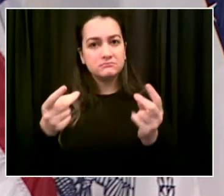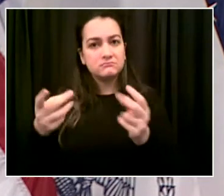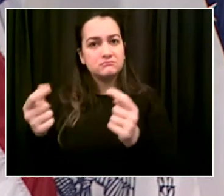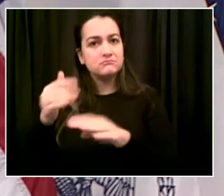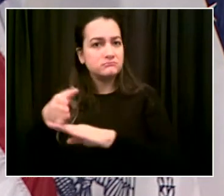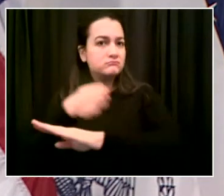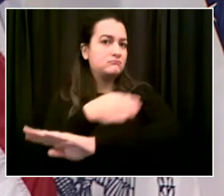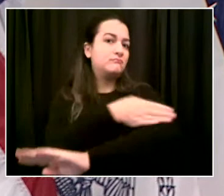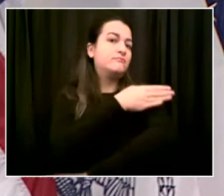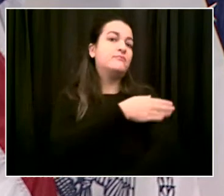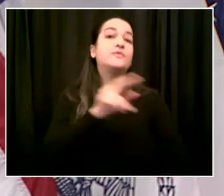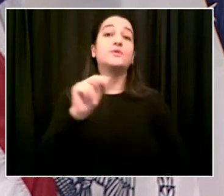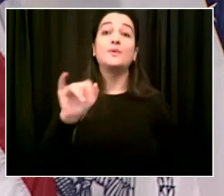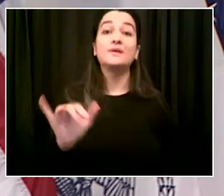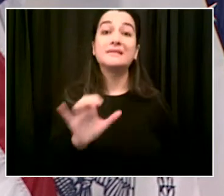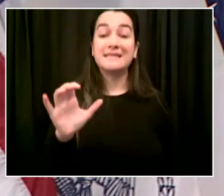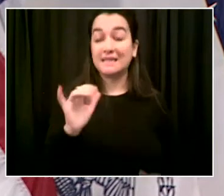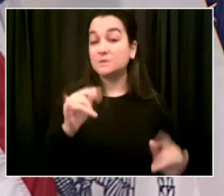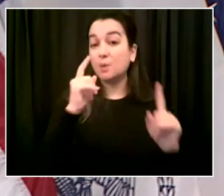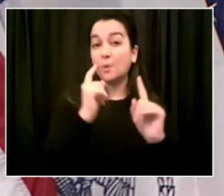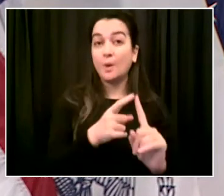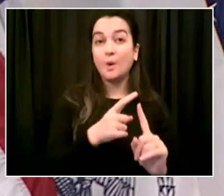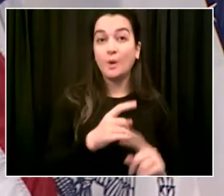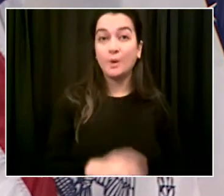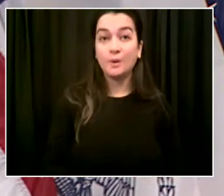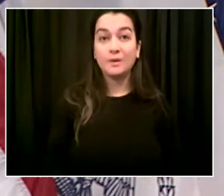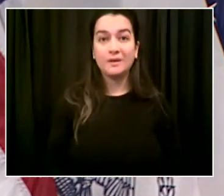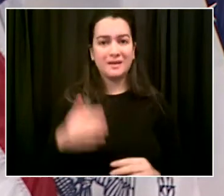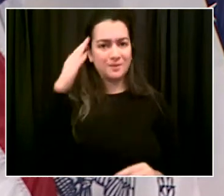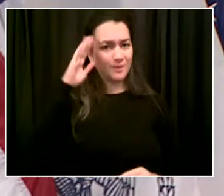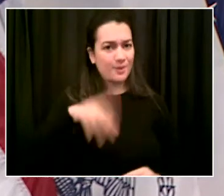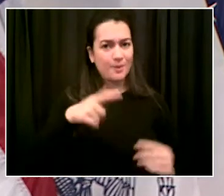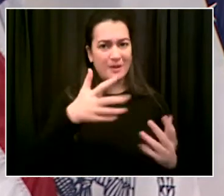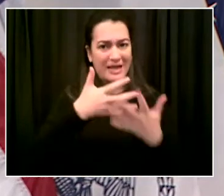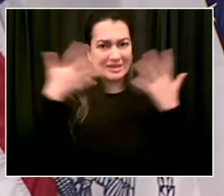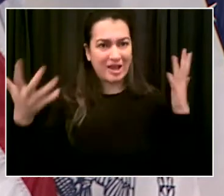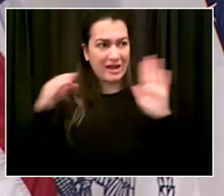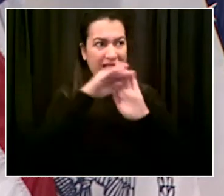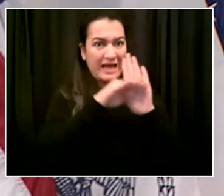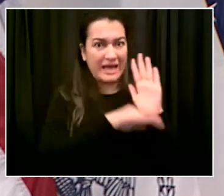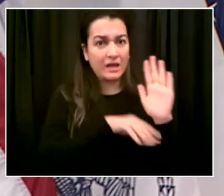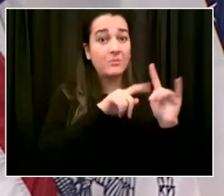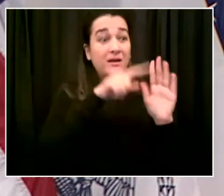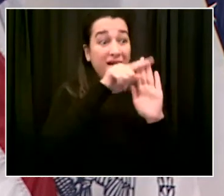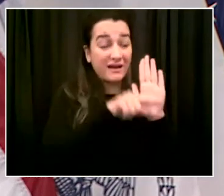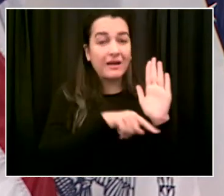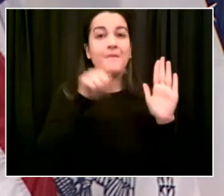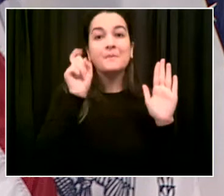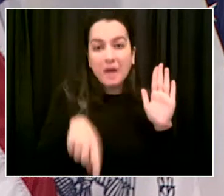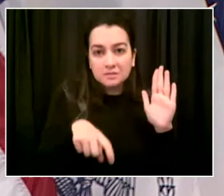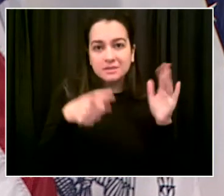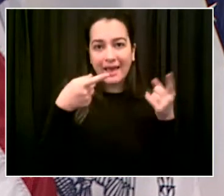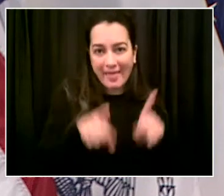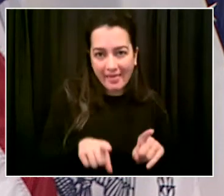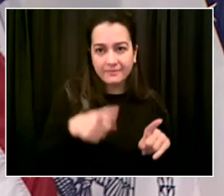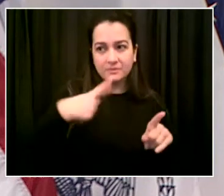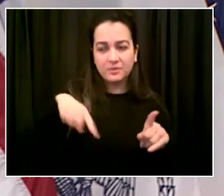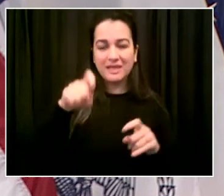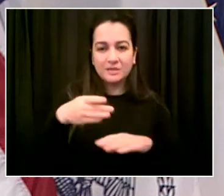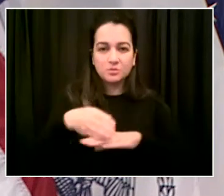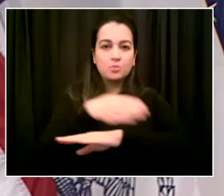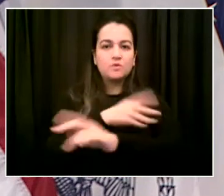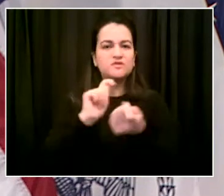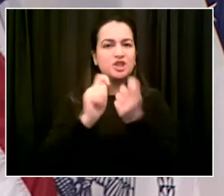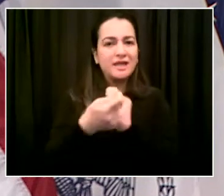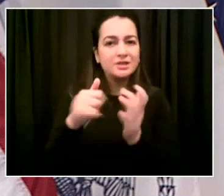when I have someone who I know, I trust, I've seen in action, that's the kind of leader I can depend on to make things happen very quickly.